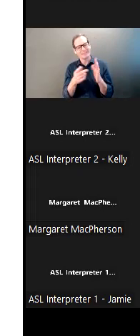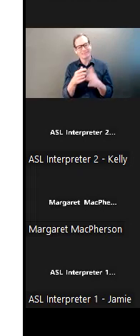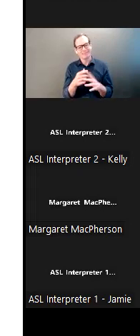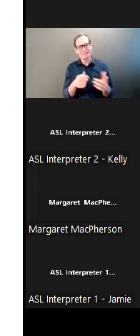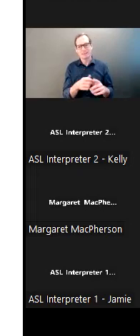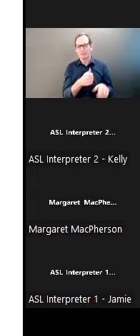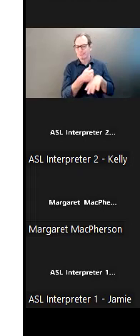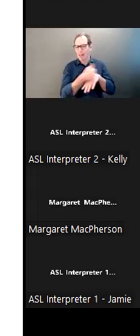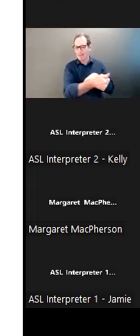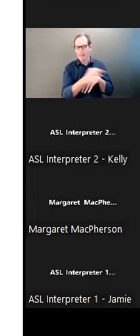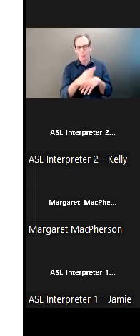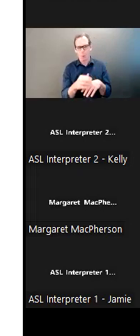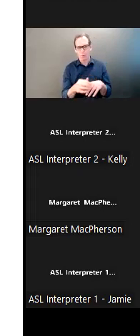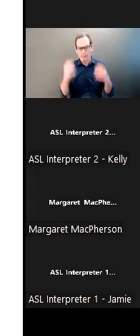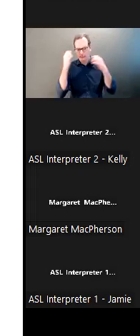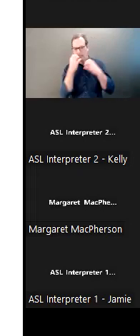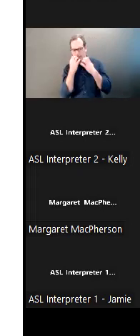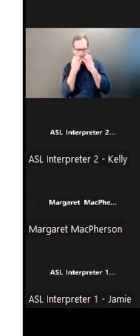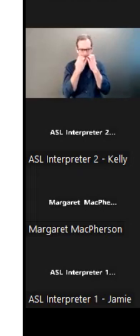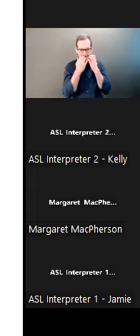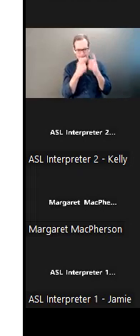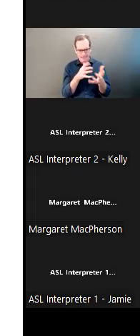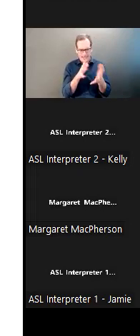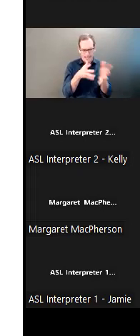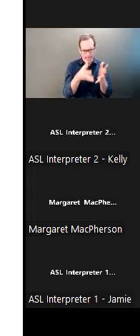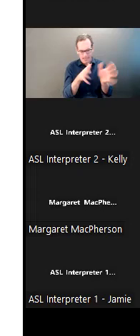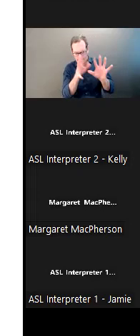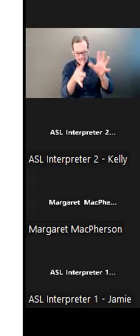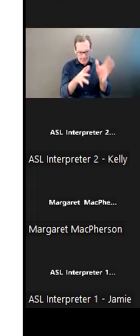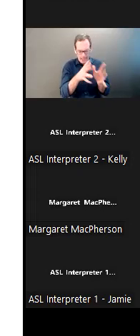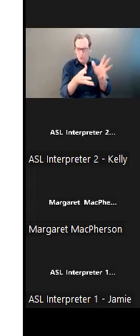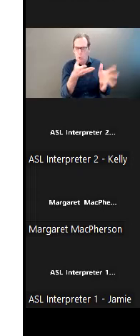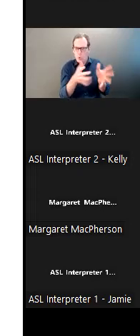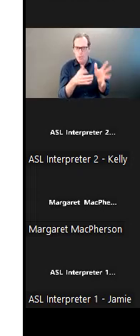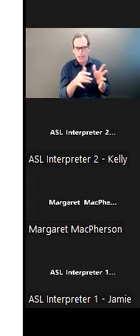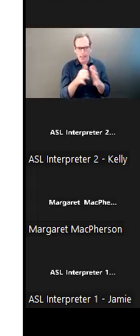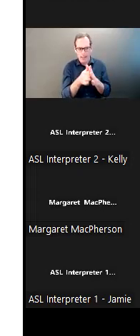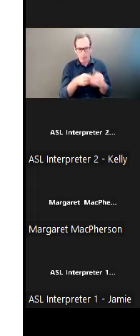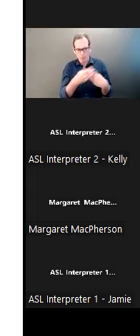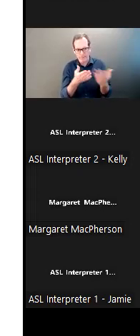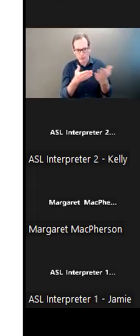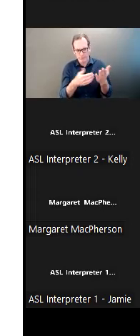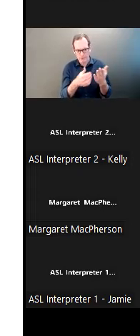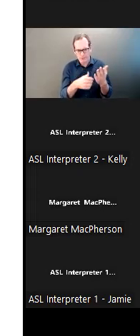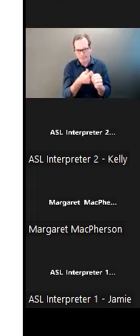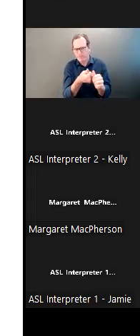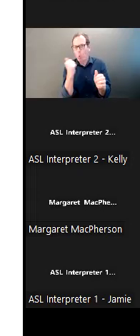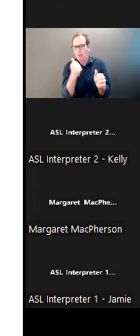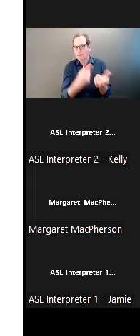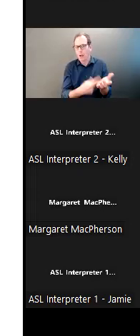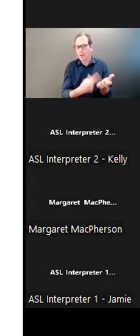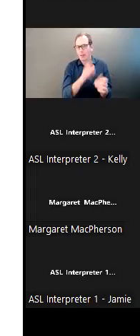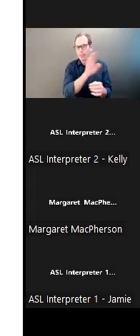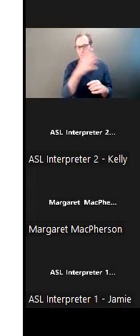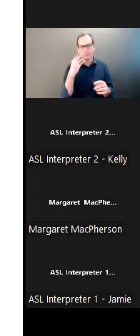to trigger this person or re-traumatize this person, which we feel is a little bit limiting in terms of understanding the broader